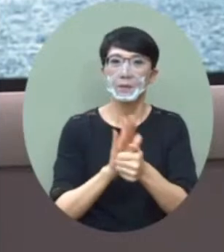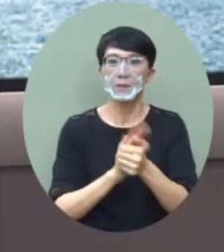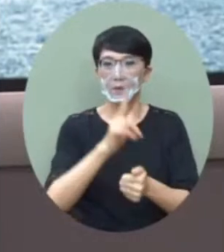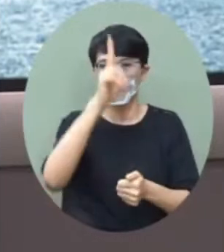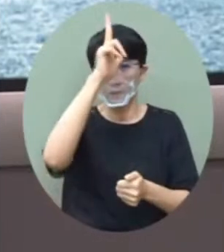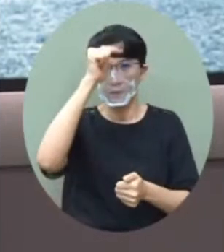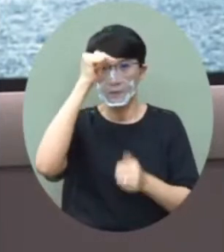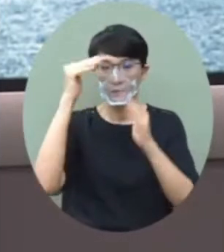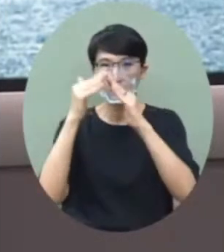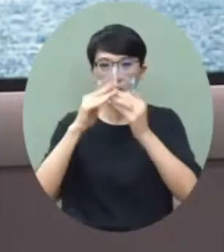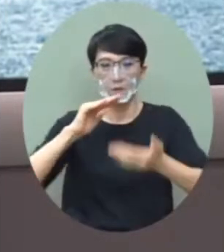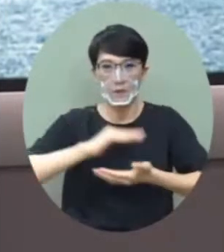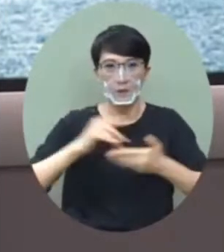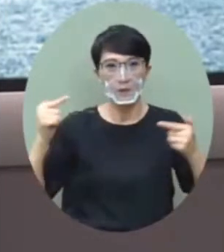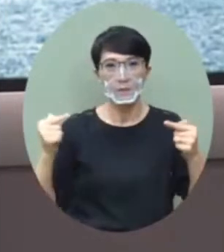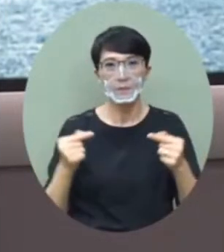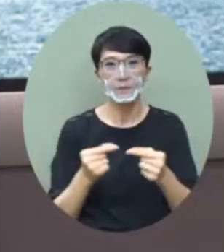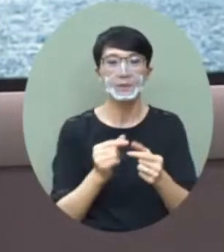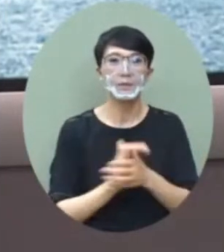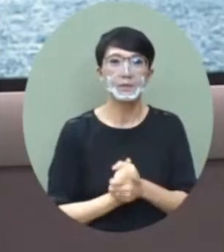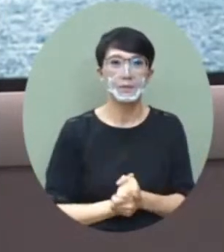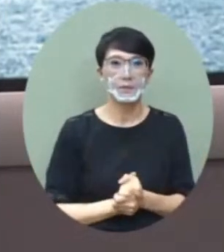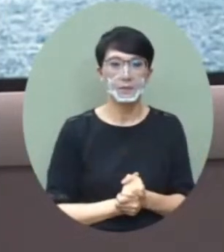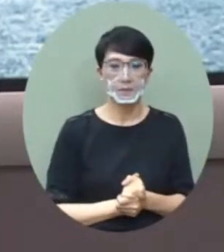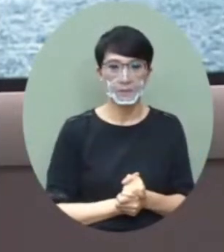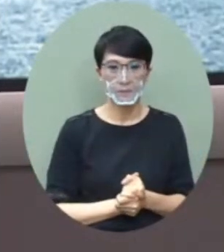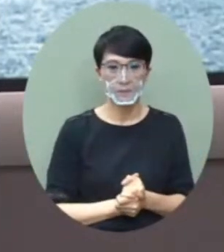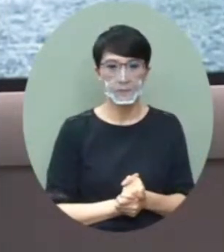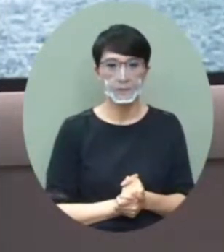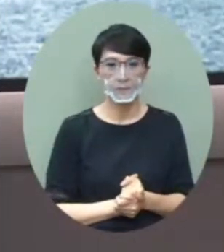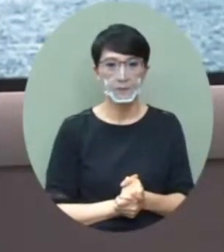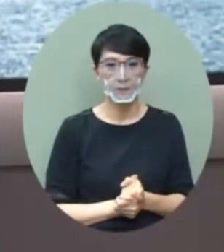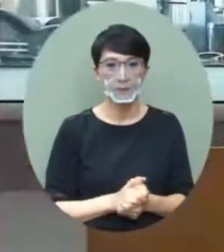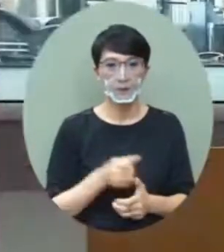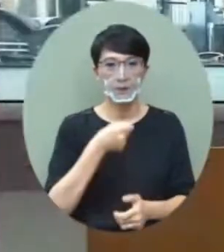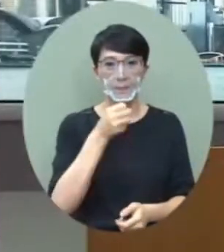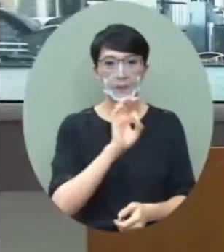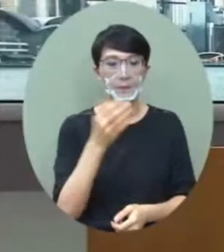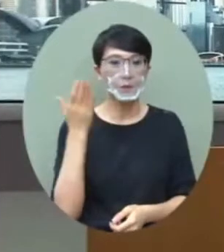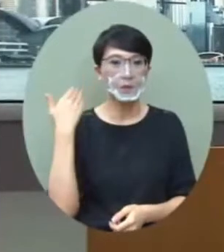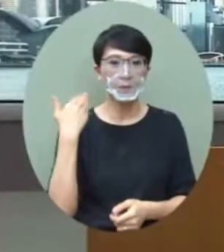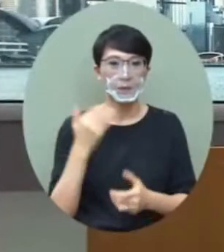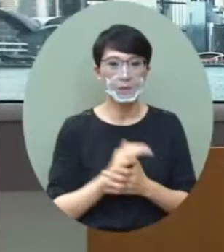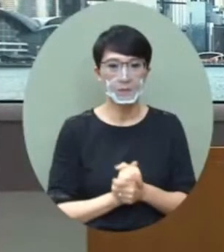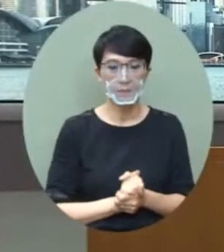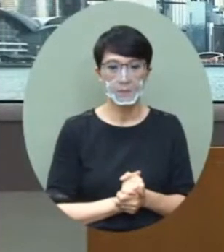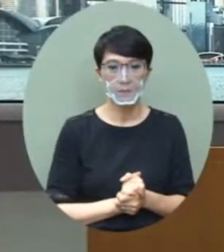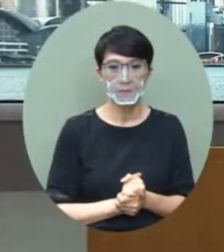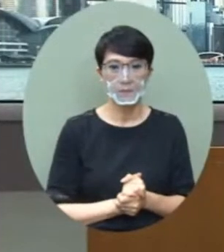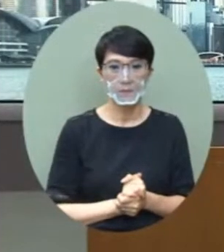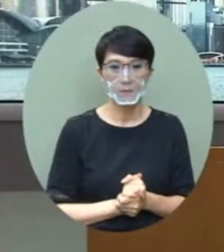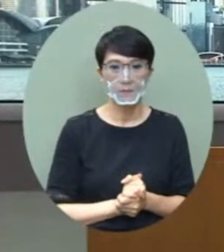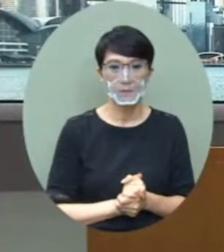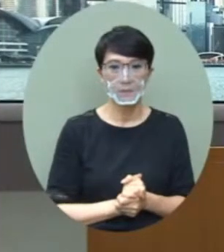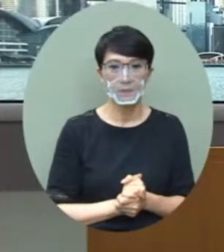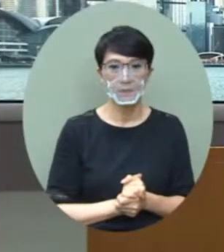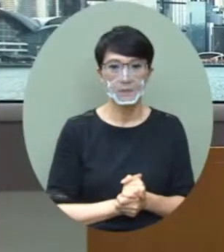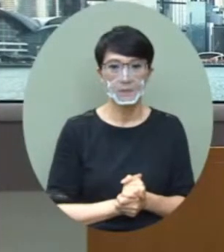colorectal cancer surgery, etc. And we would like to thank the support offered by private hospitals. The speaker is not coming through the